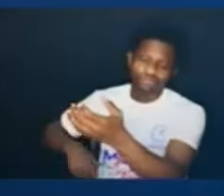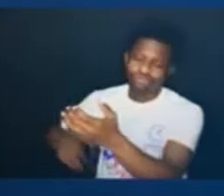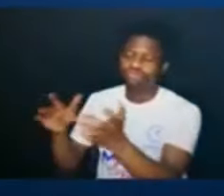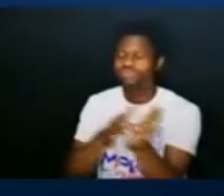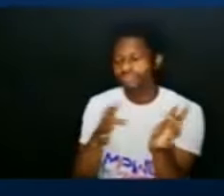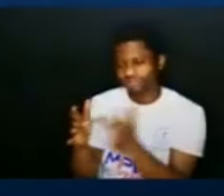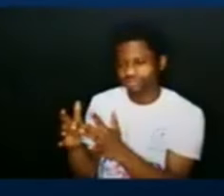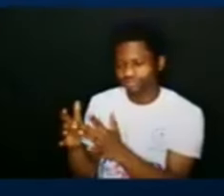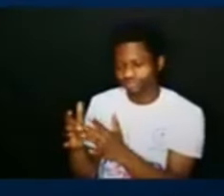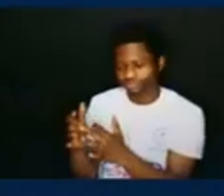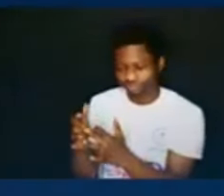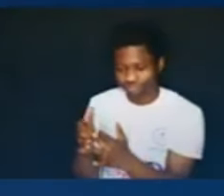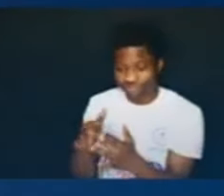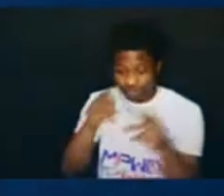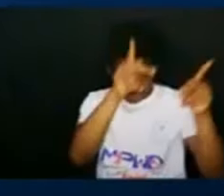Your own